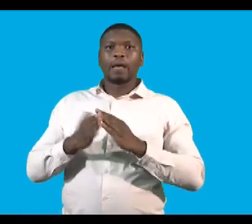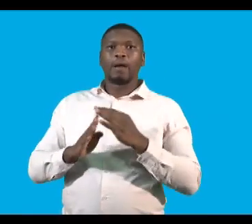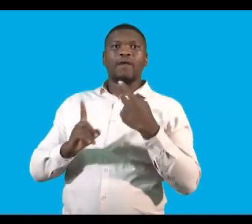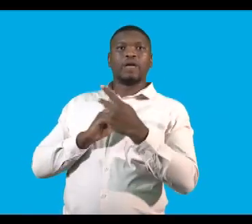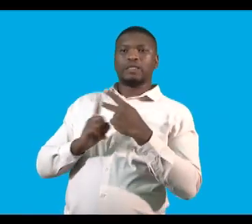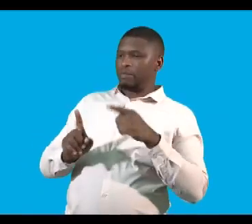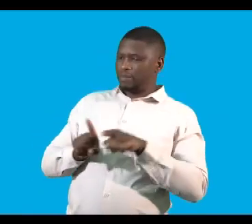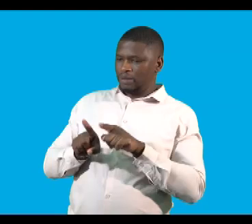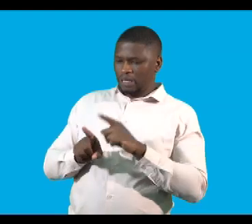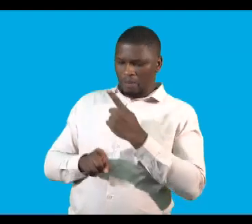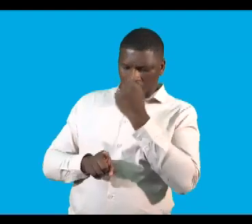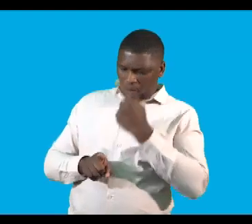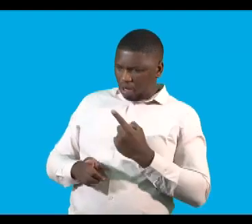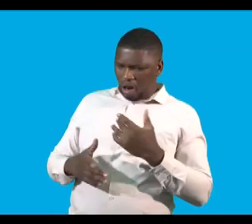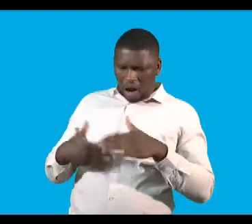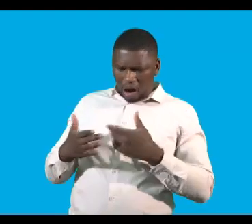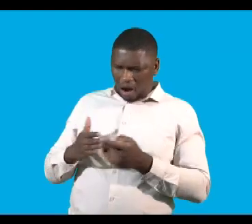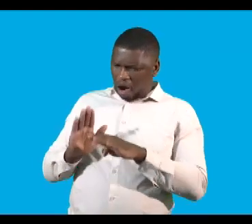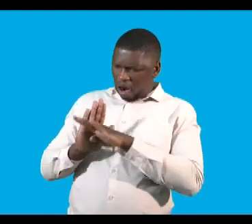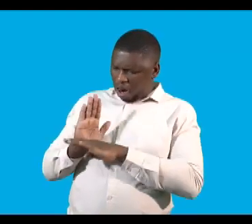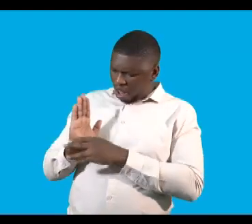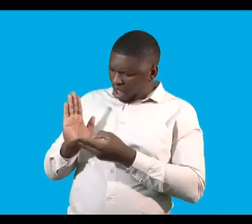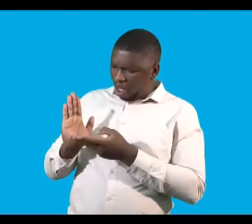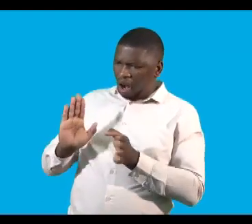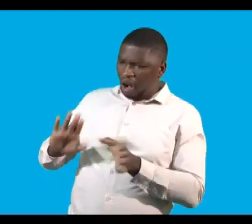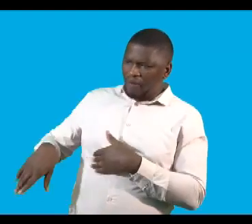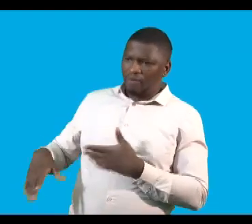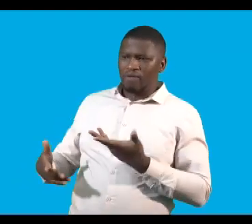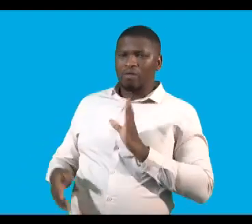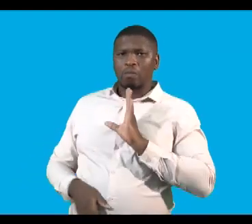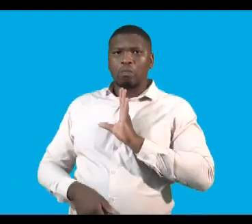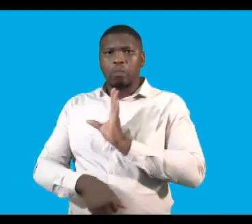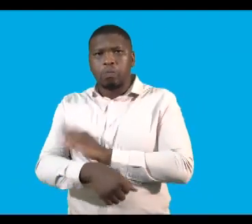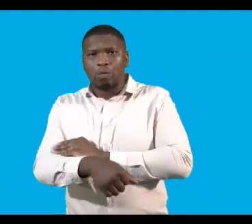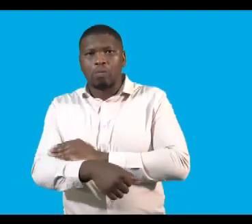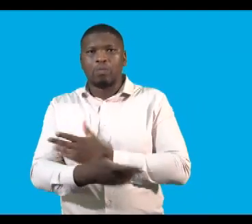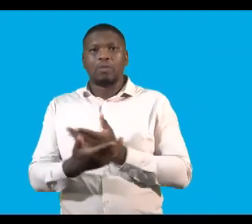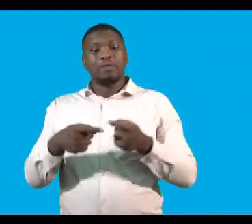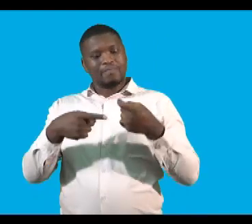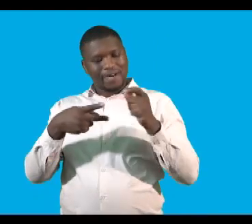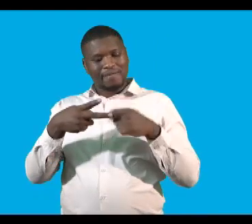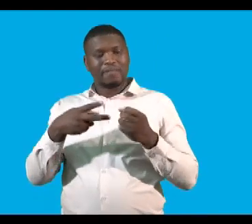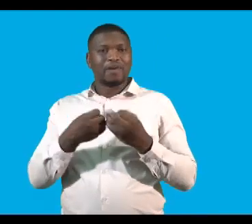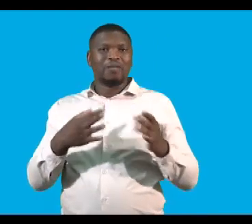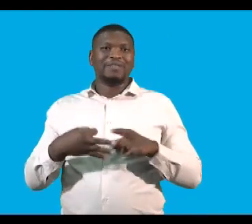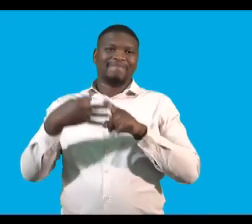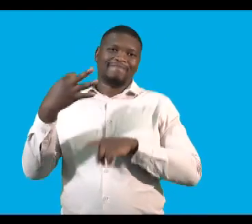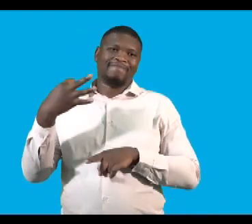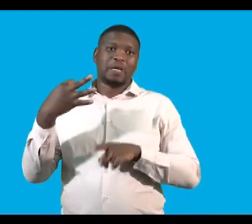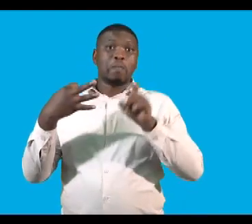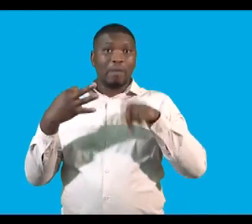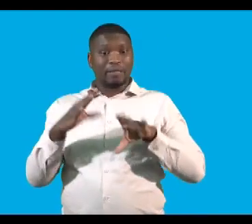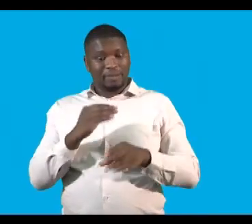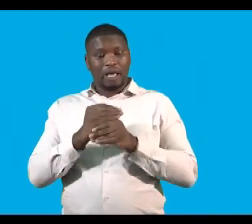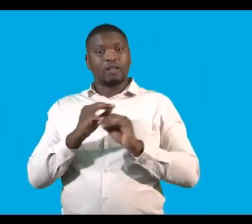victim of his own question and he discards the paper in defeat. So here, 3 marks only if a